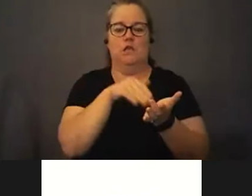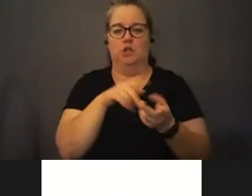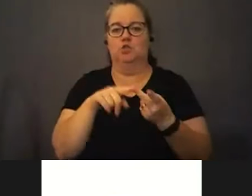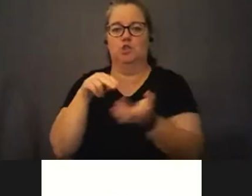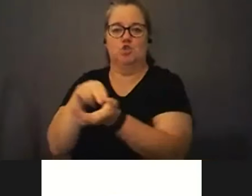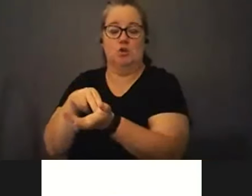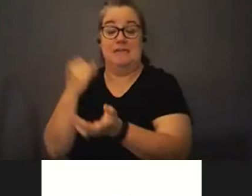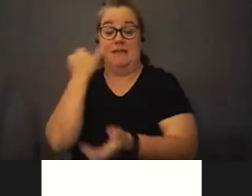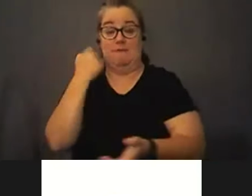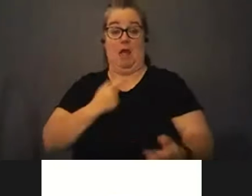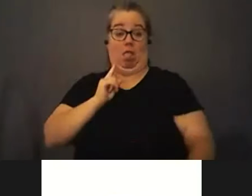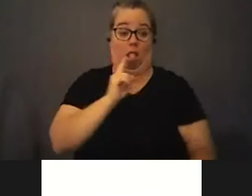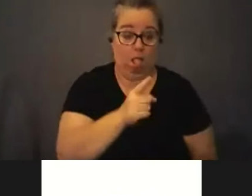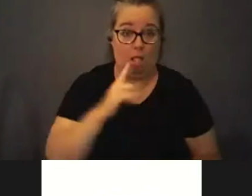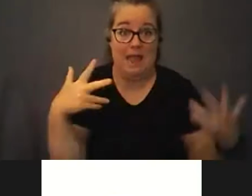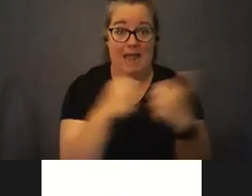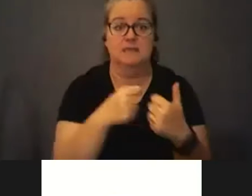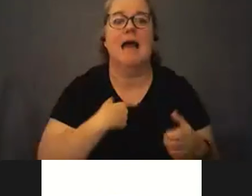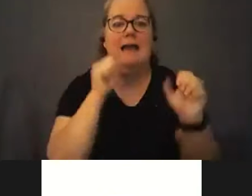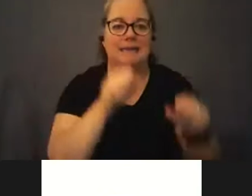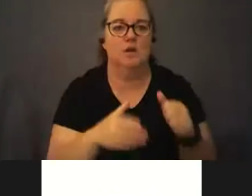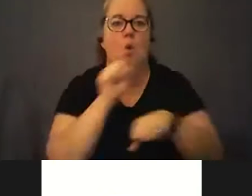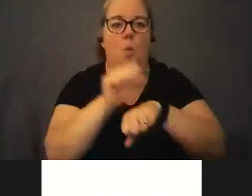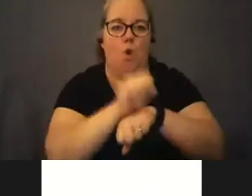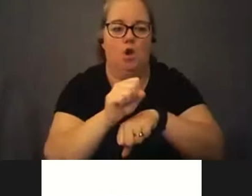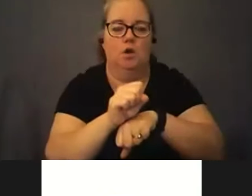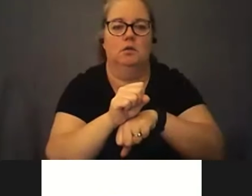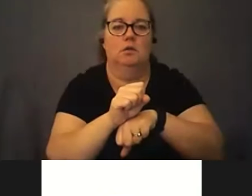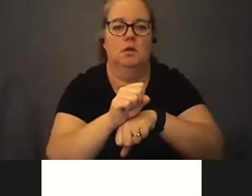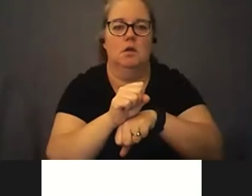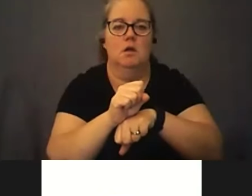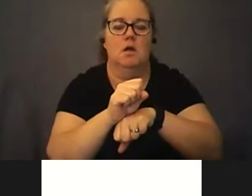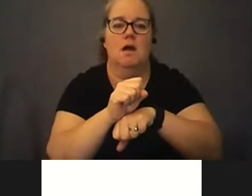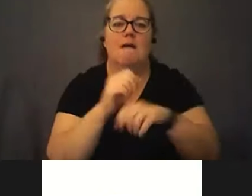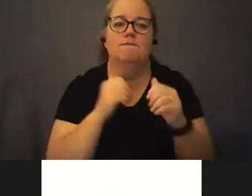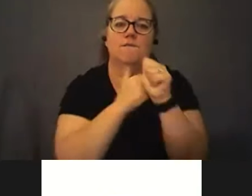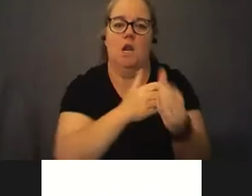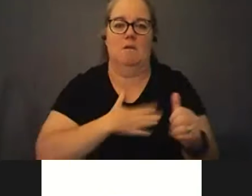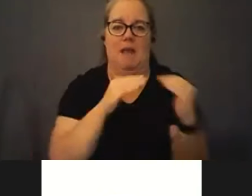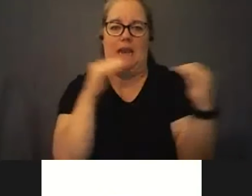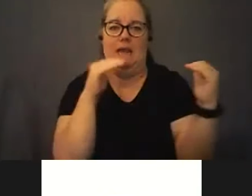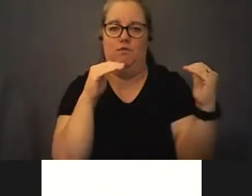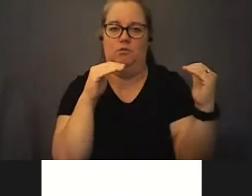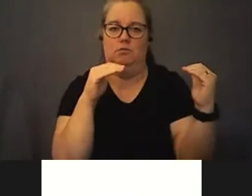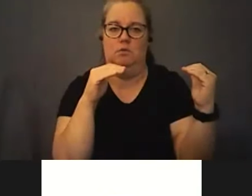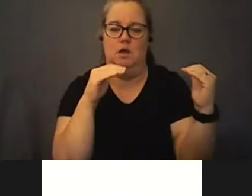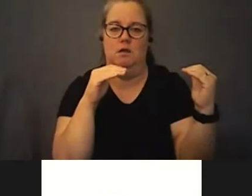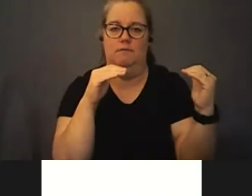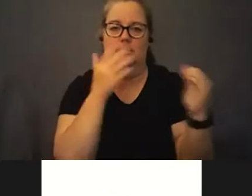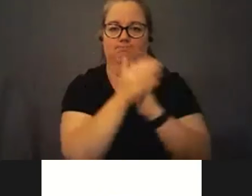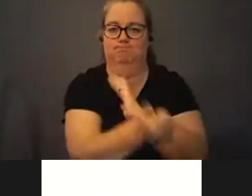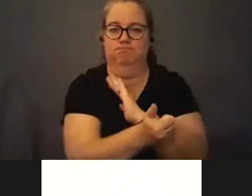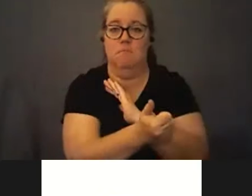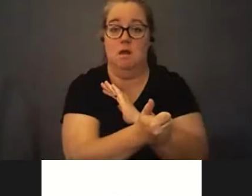at an accident, I'm allowed to work to my level of being a nurse. So there's other things I'm allowed to do, but I can't be a